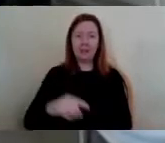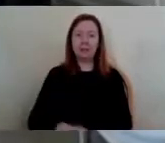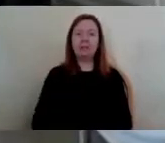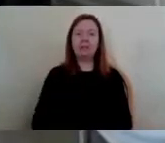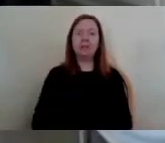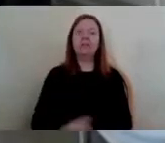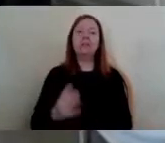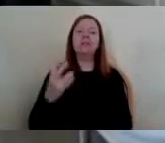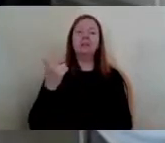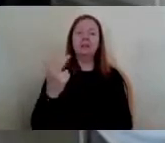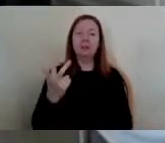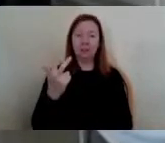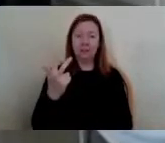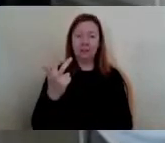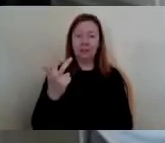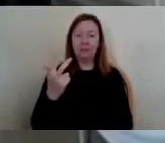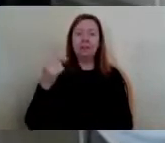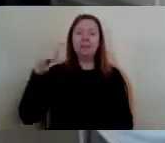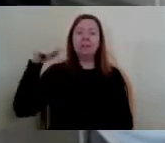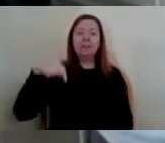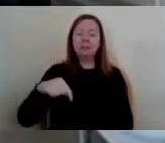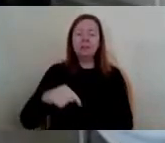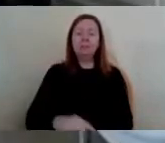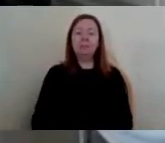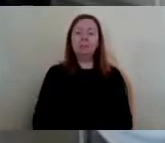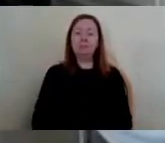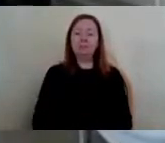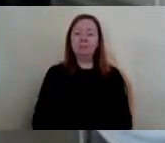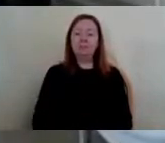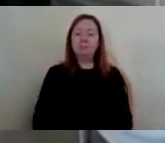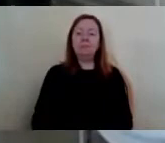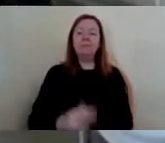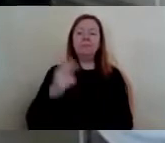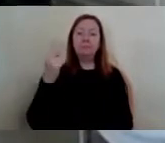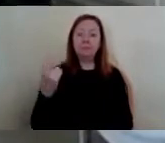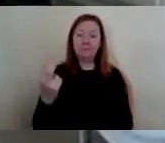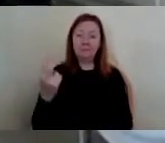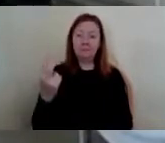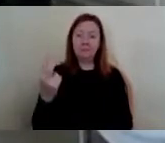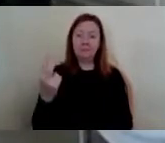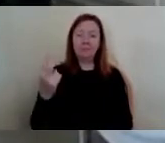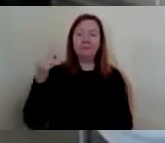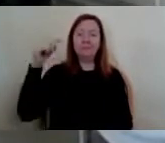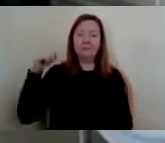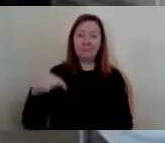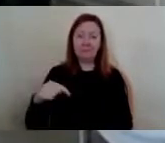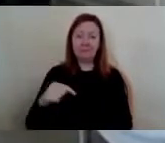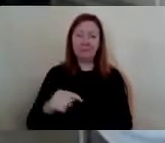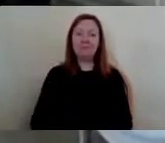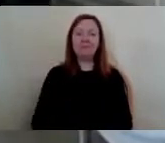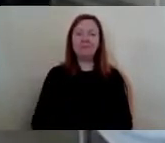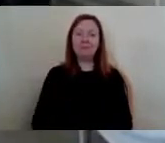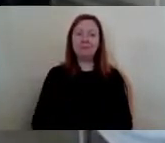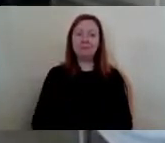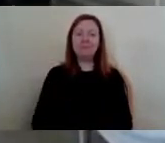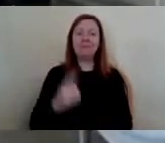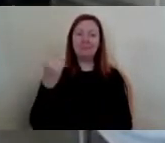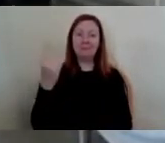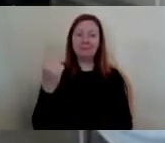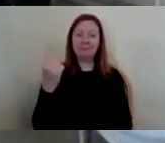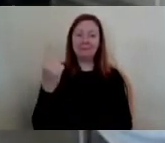back down and 3 and back down and 2. One